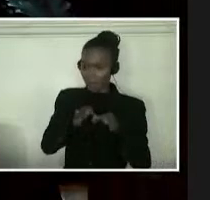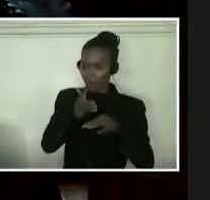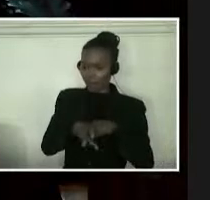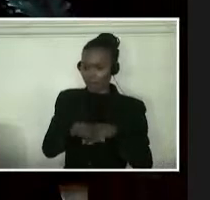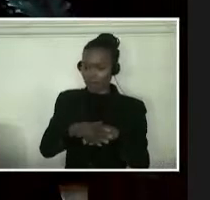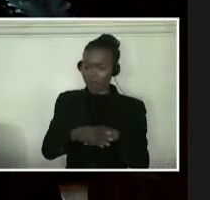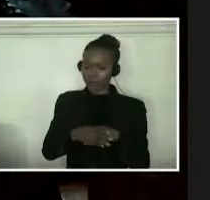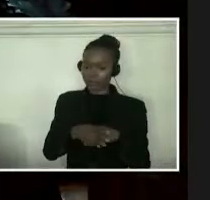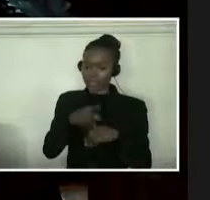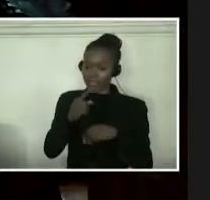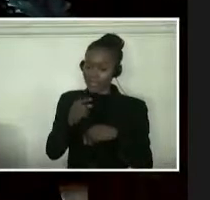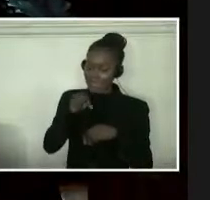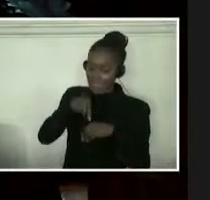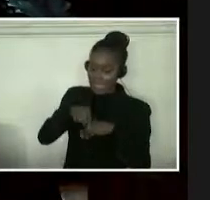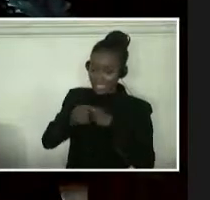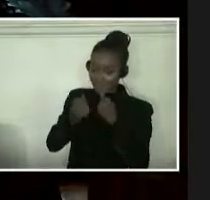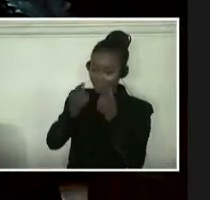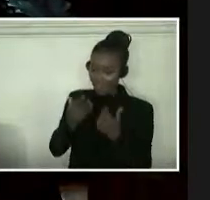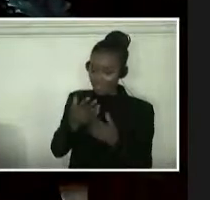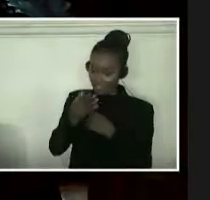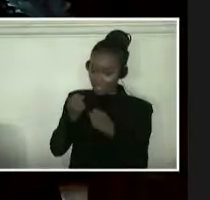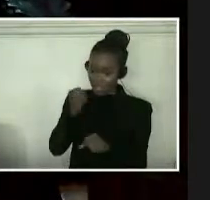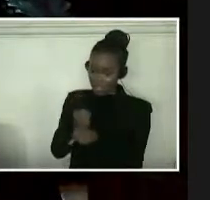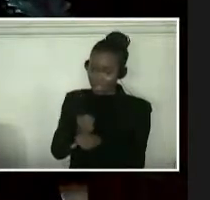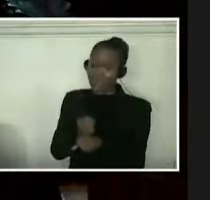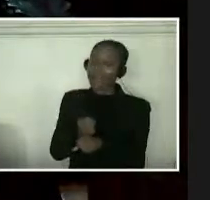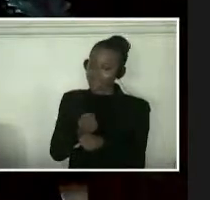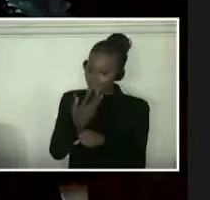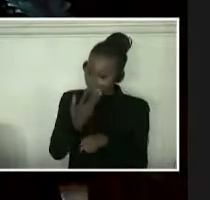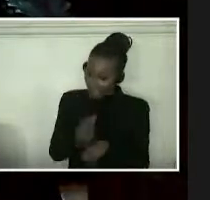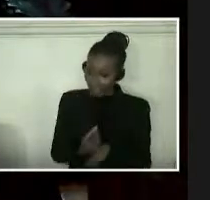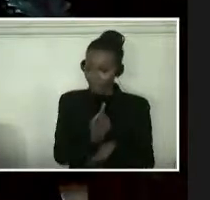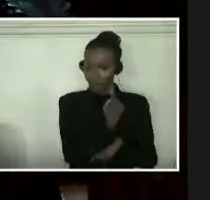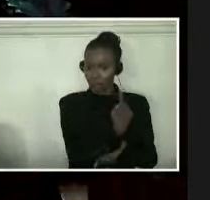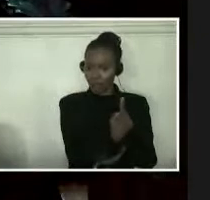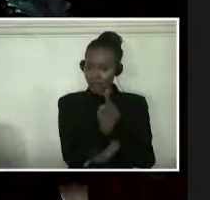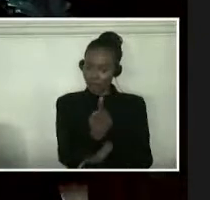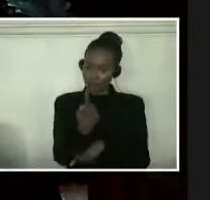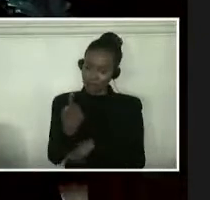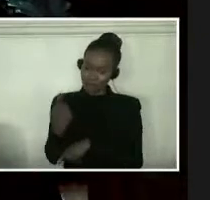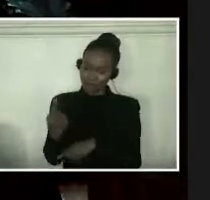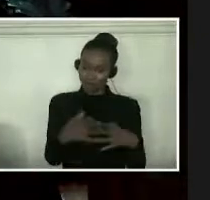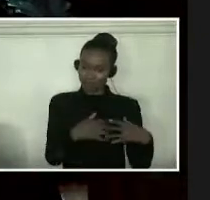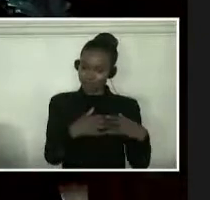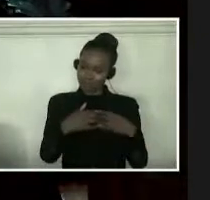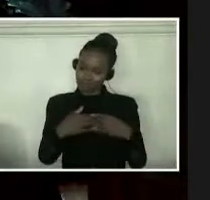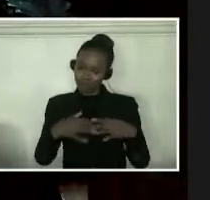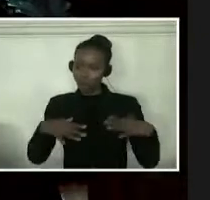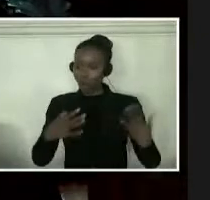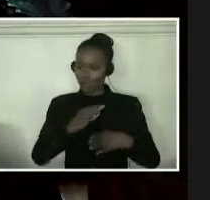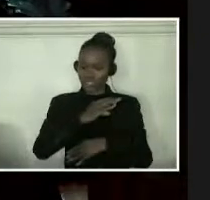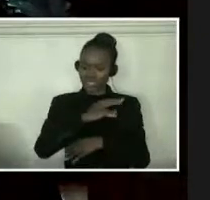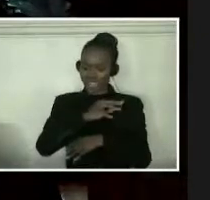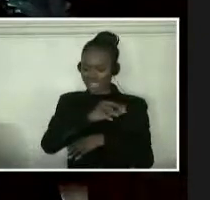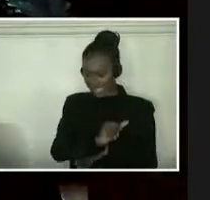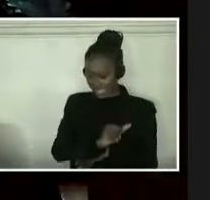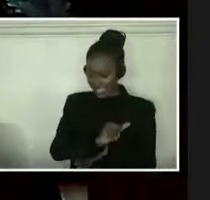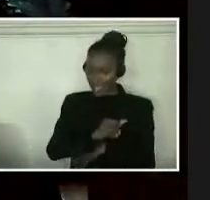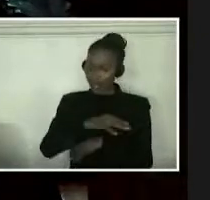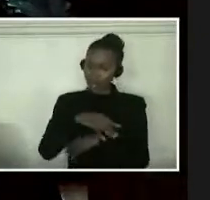ensure that every local business facility there's at least one facility whether a cic or 24 hour